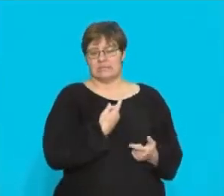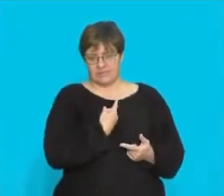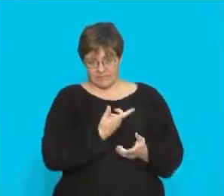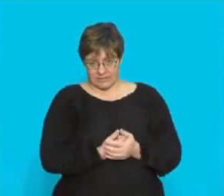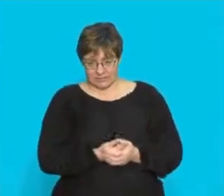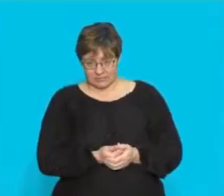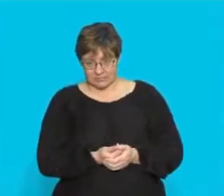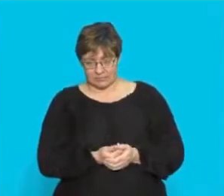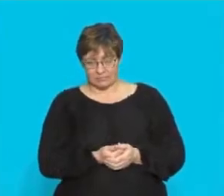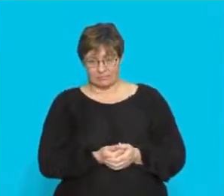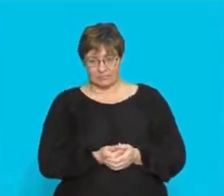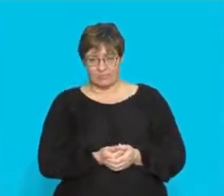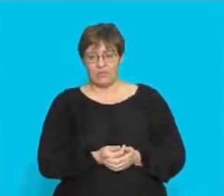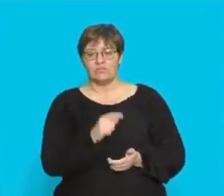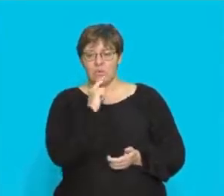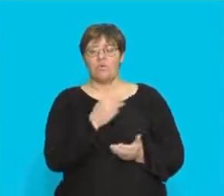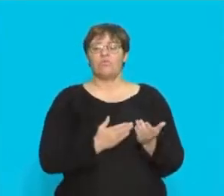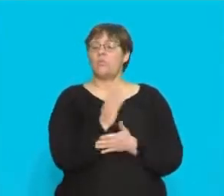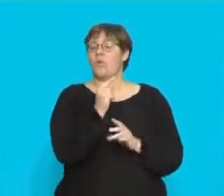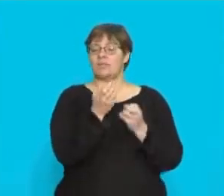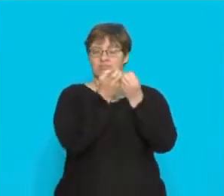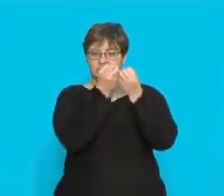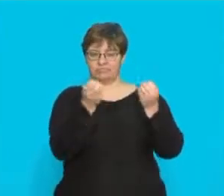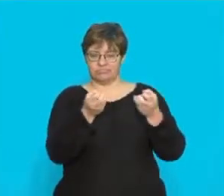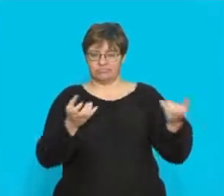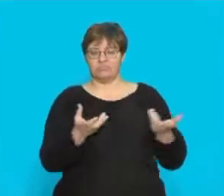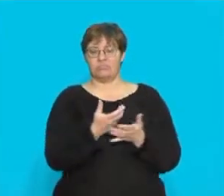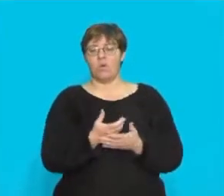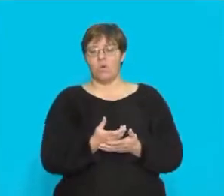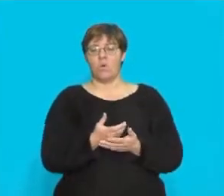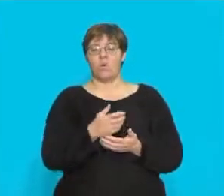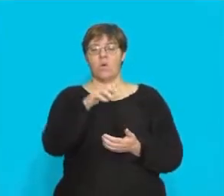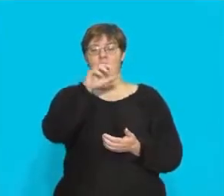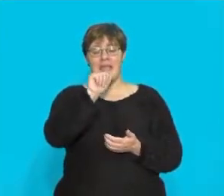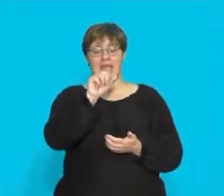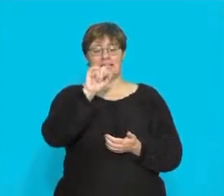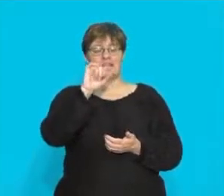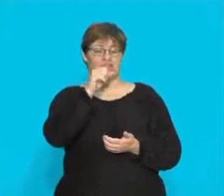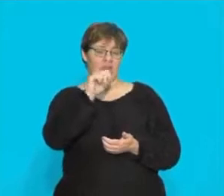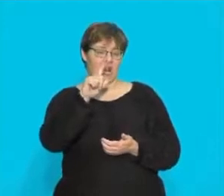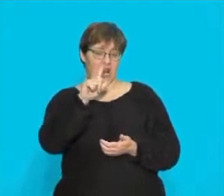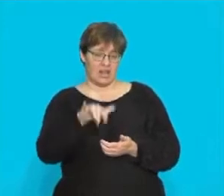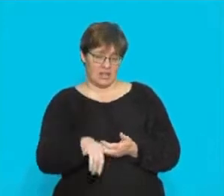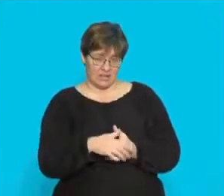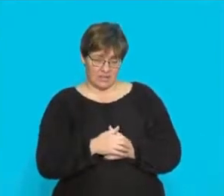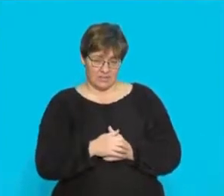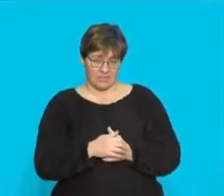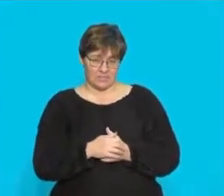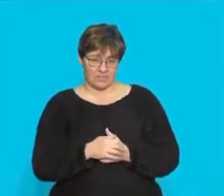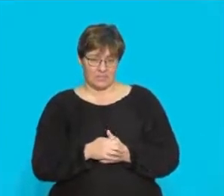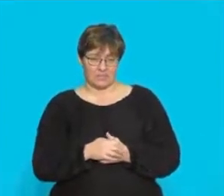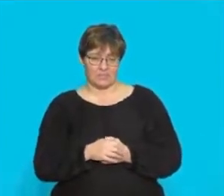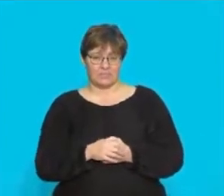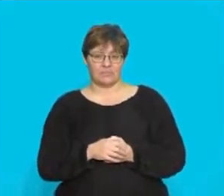usually, by a process called mitosis or cloning, and they make an identical copy